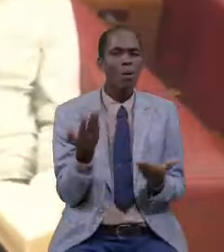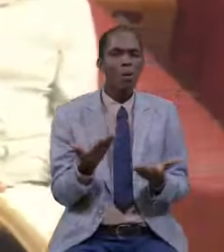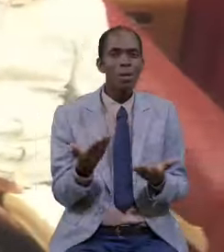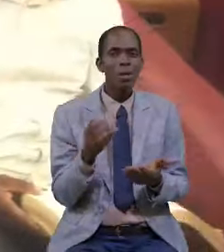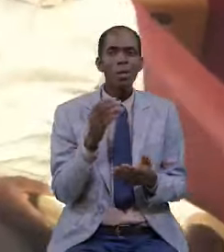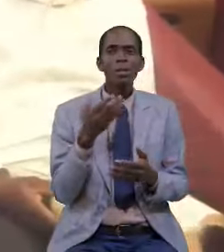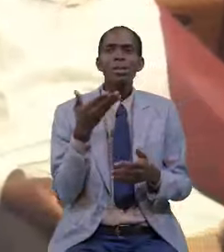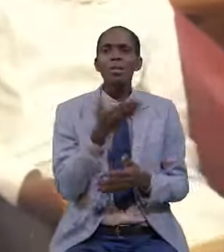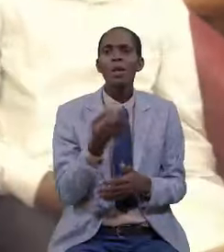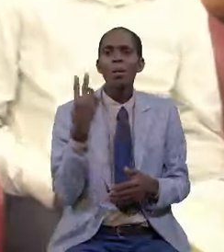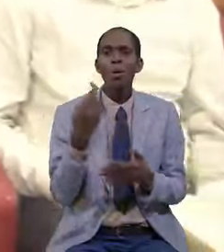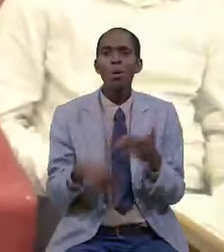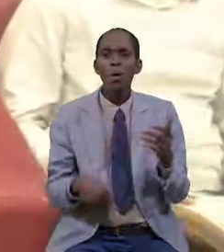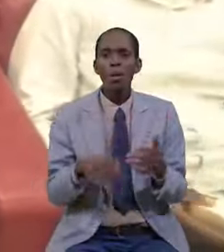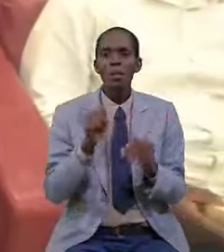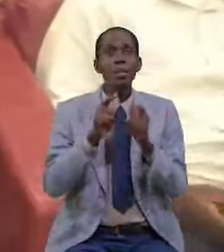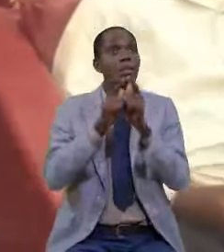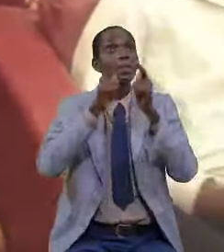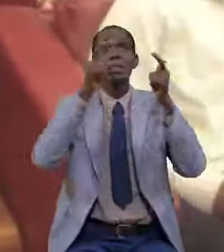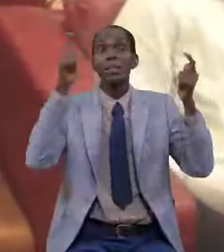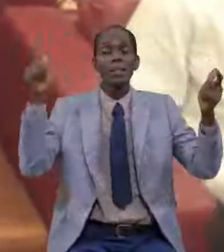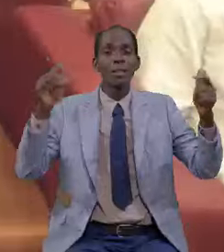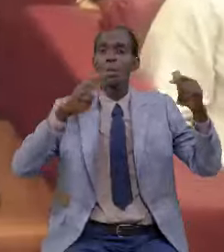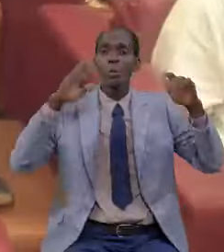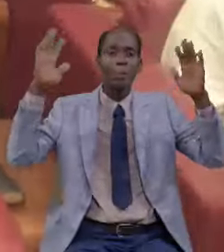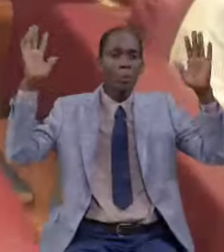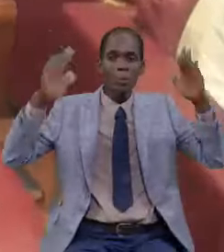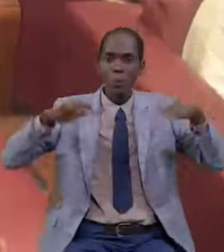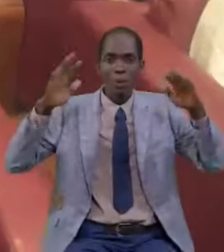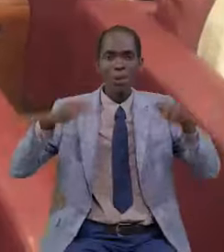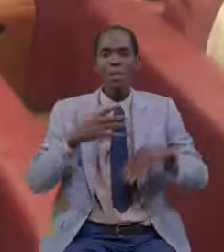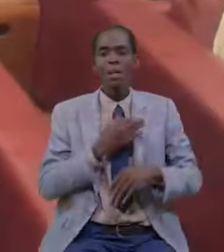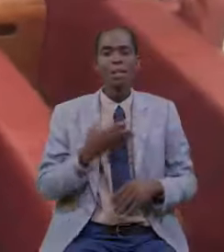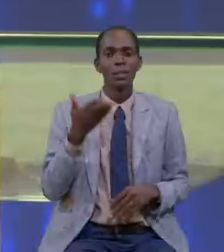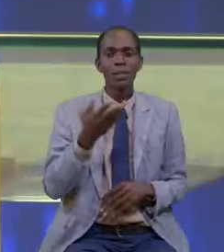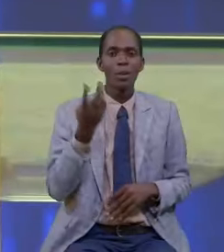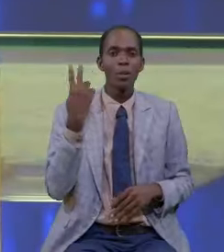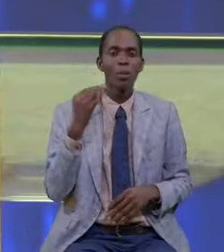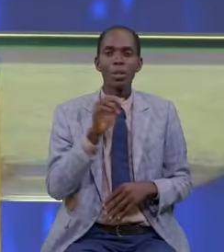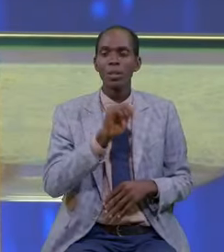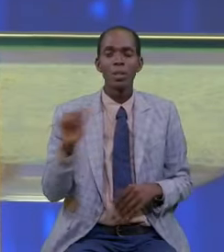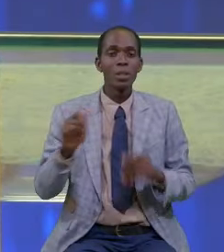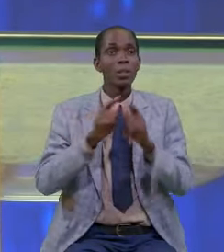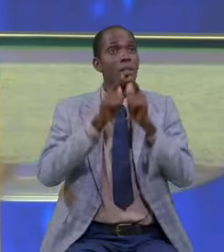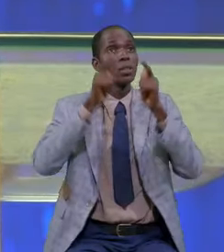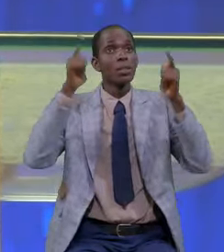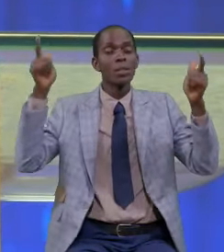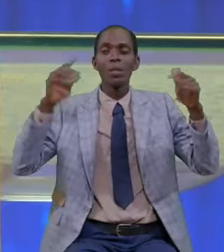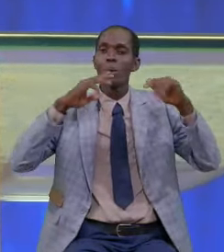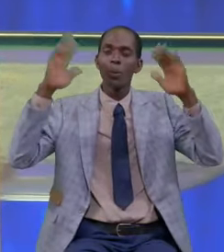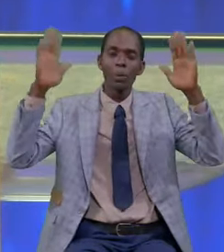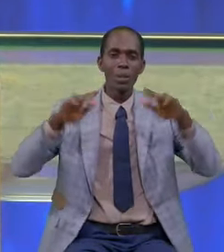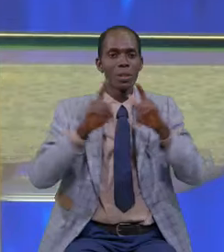what are you expecting tonight? And there was a great rain, a great